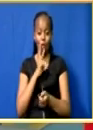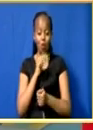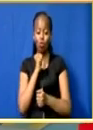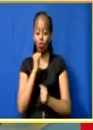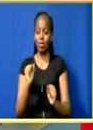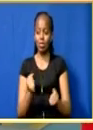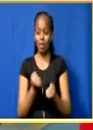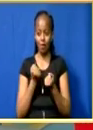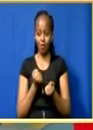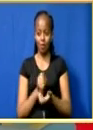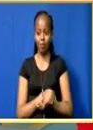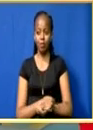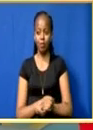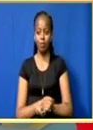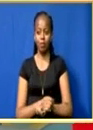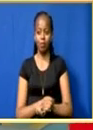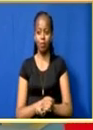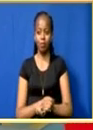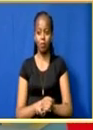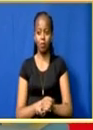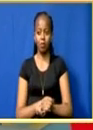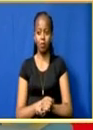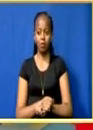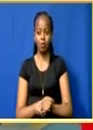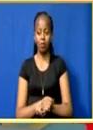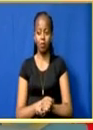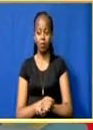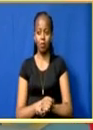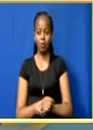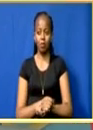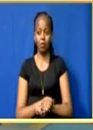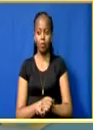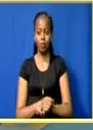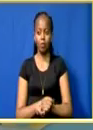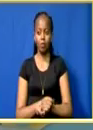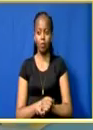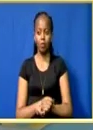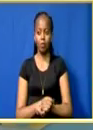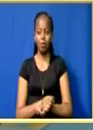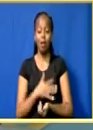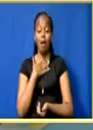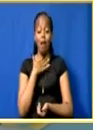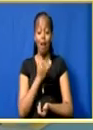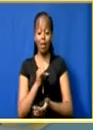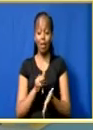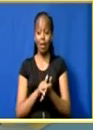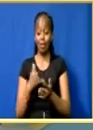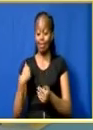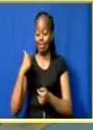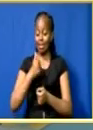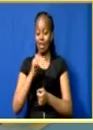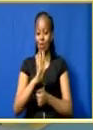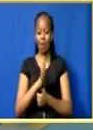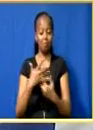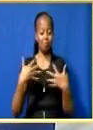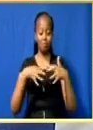not safe to have if it's going those. To come out faster. I like the fact that your jacket just